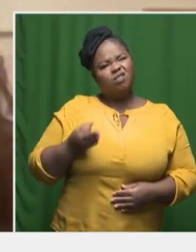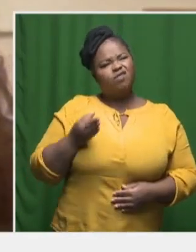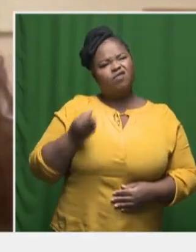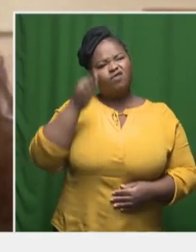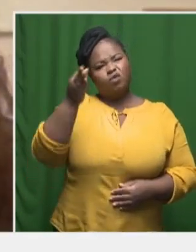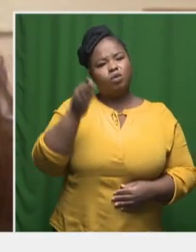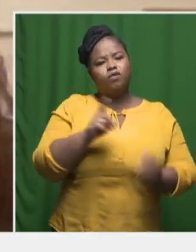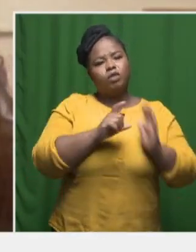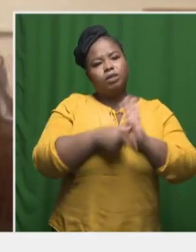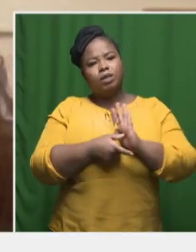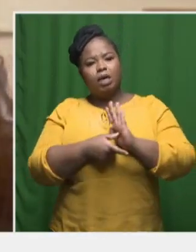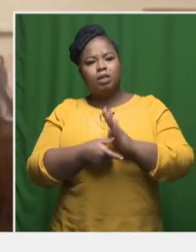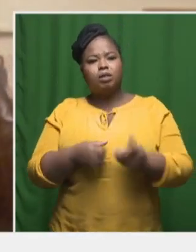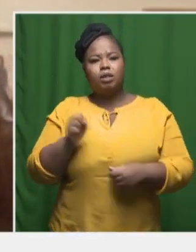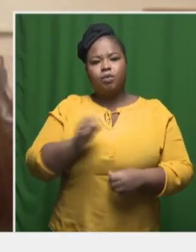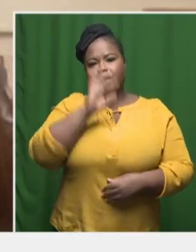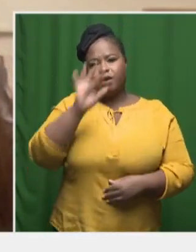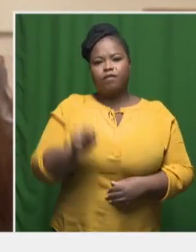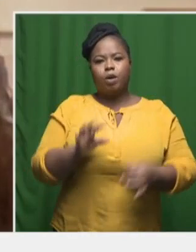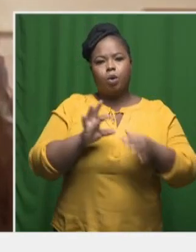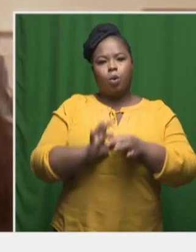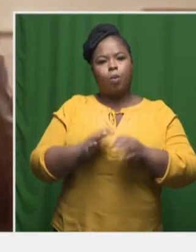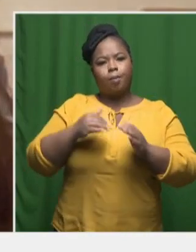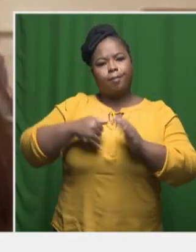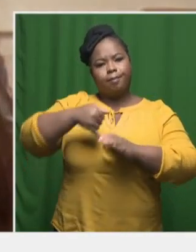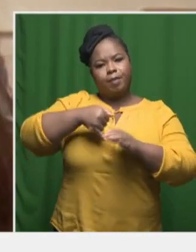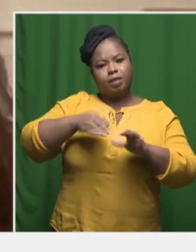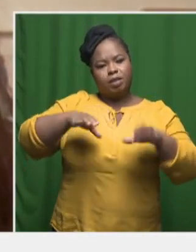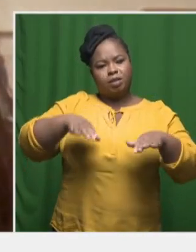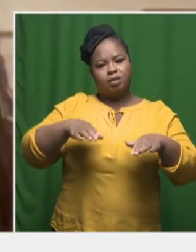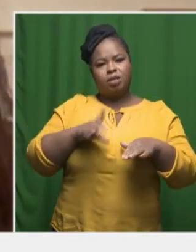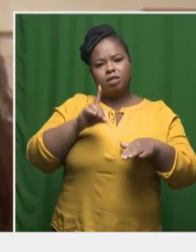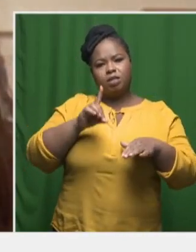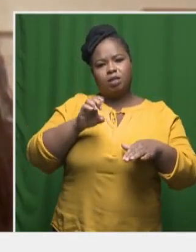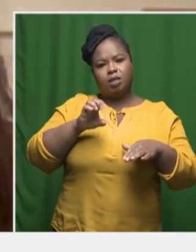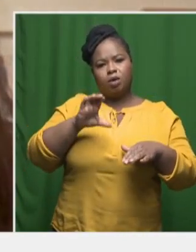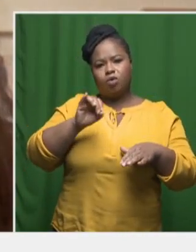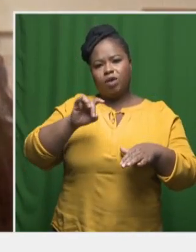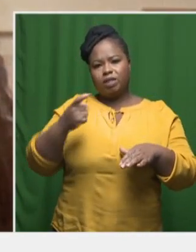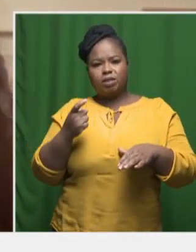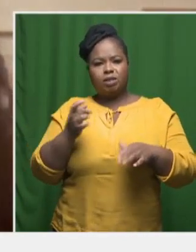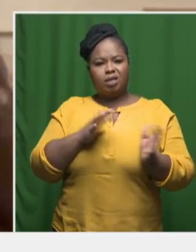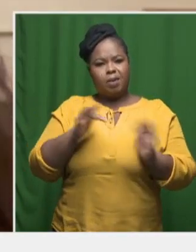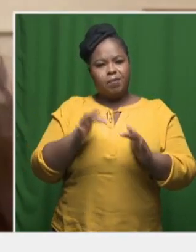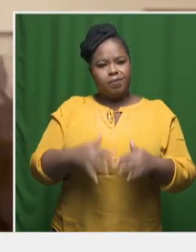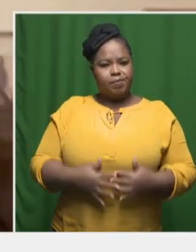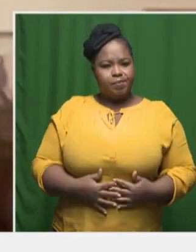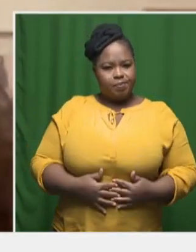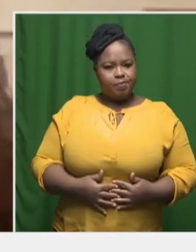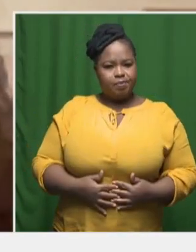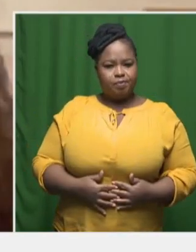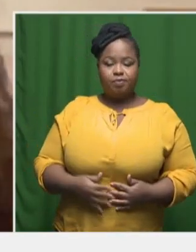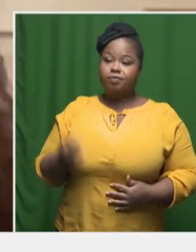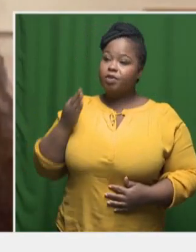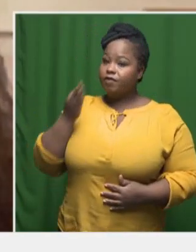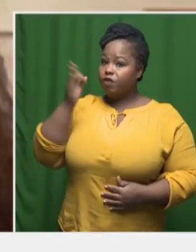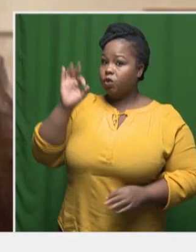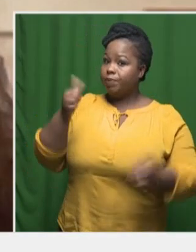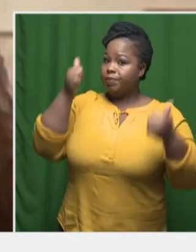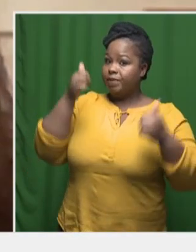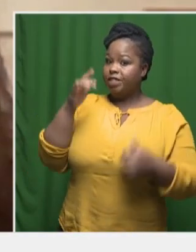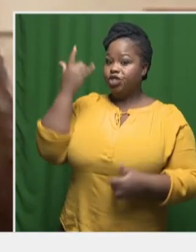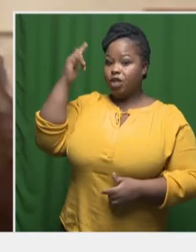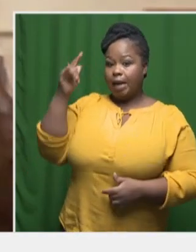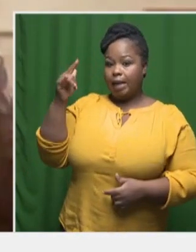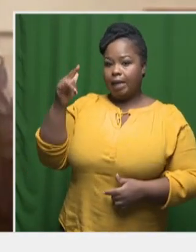of South African design and Decorex look like? The future is shiny for us. I